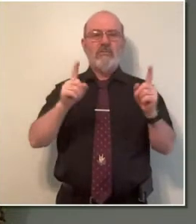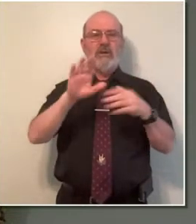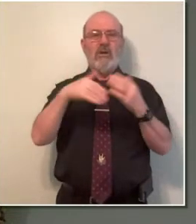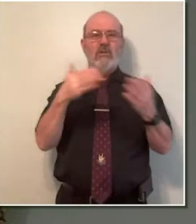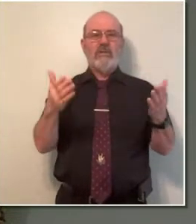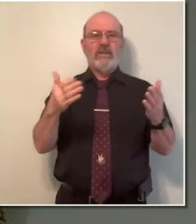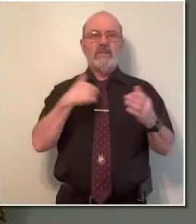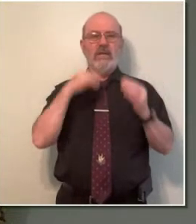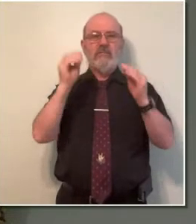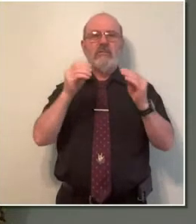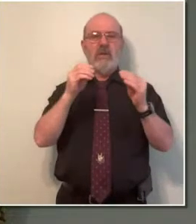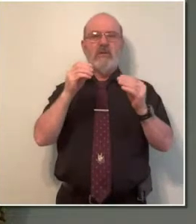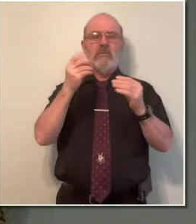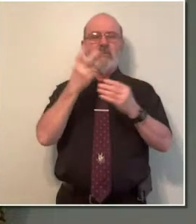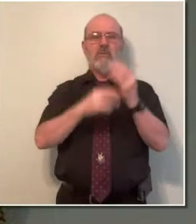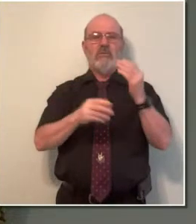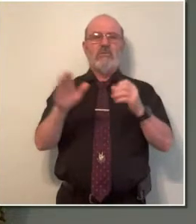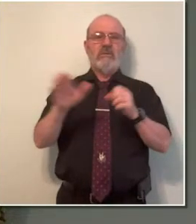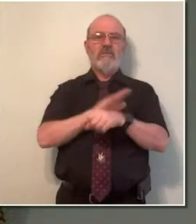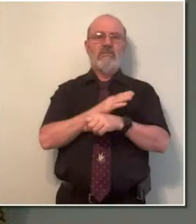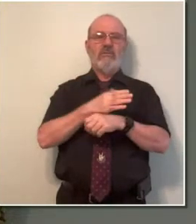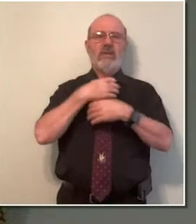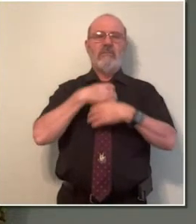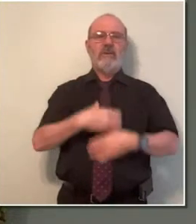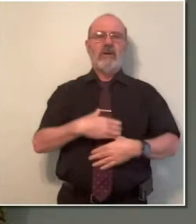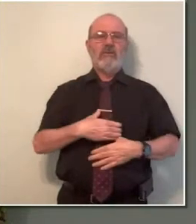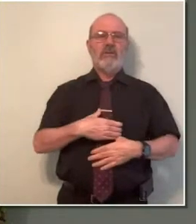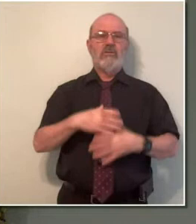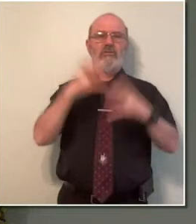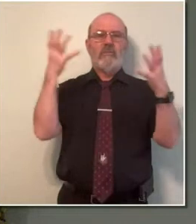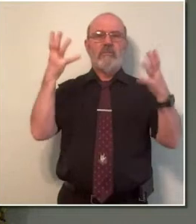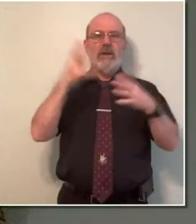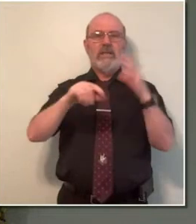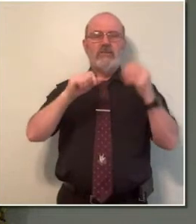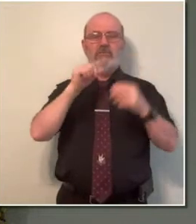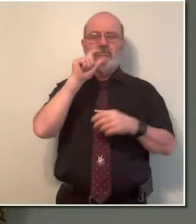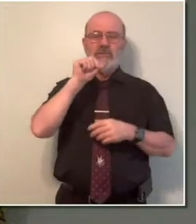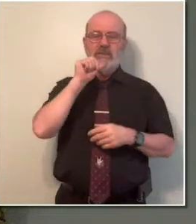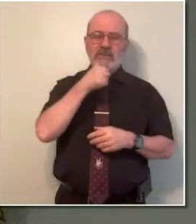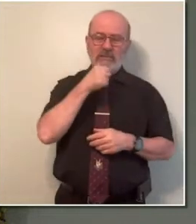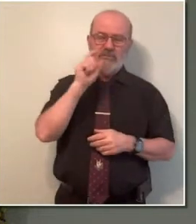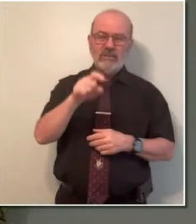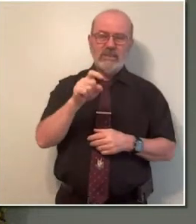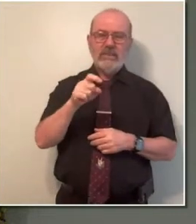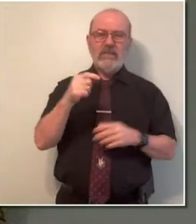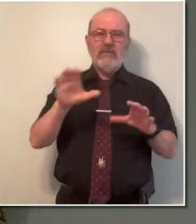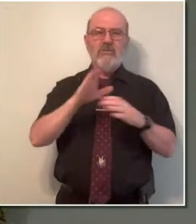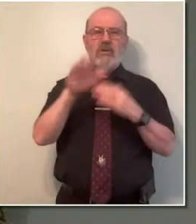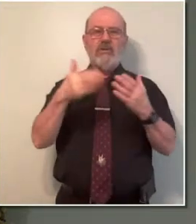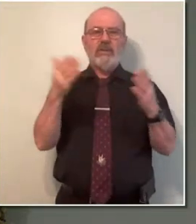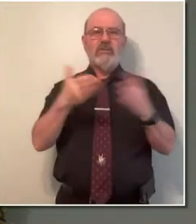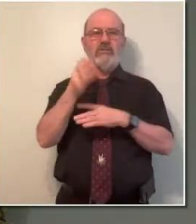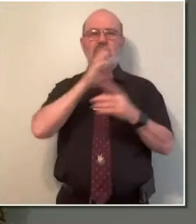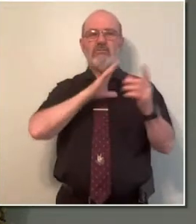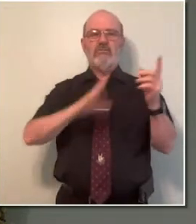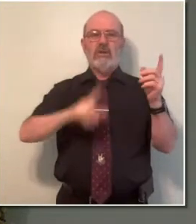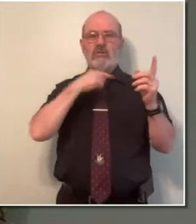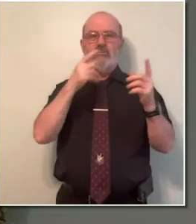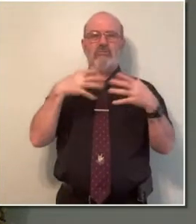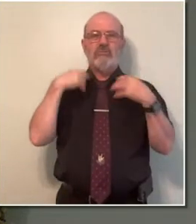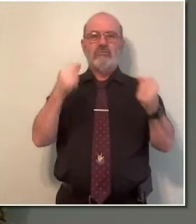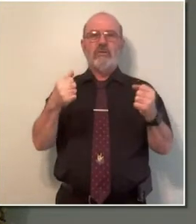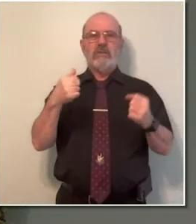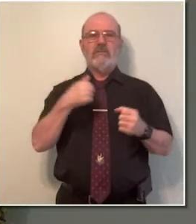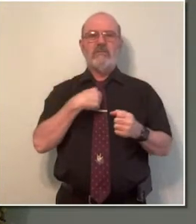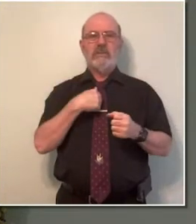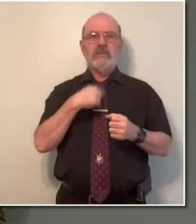I am instructed both to be full and to be hungry, both to abound and to suffer need. I can do all things through Christ, which strengtheneth me. I saw a